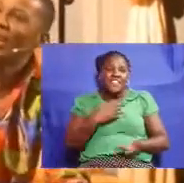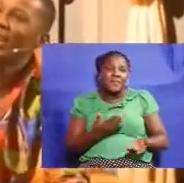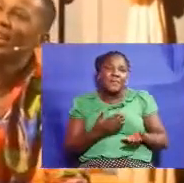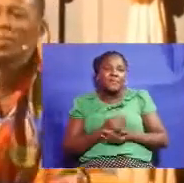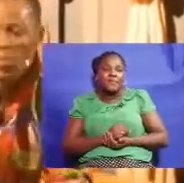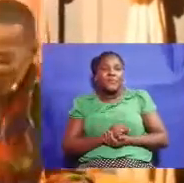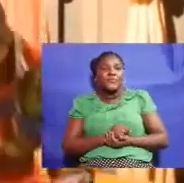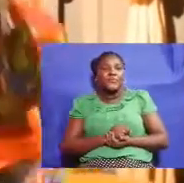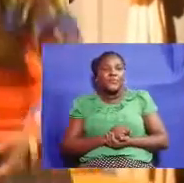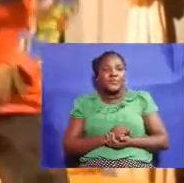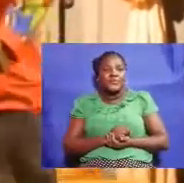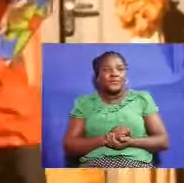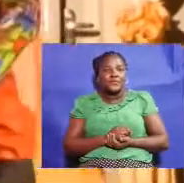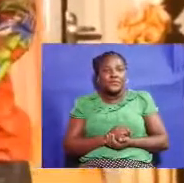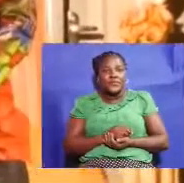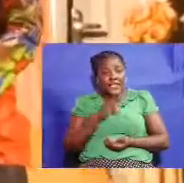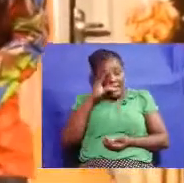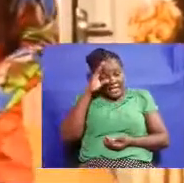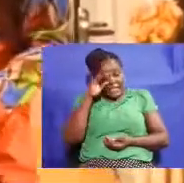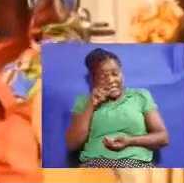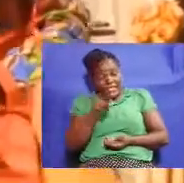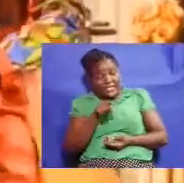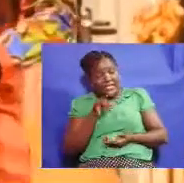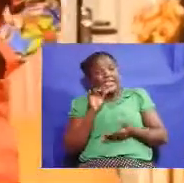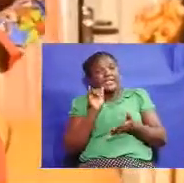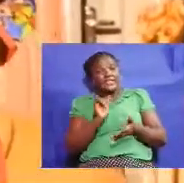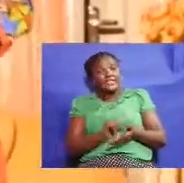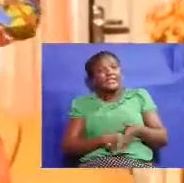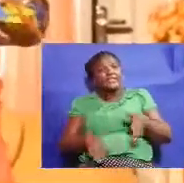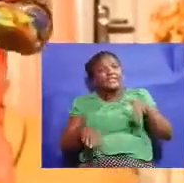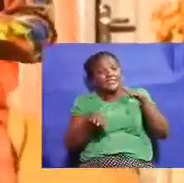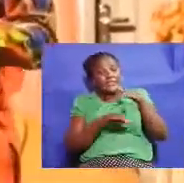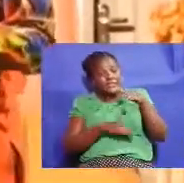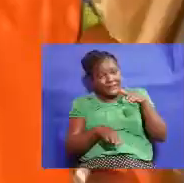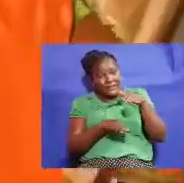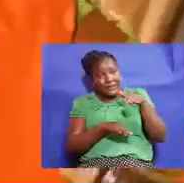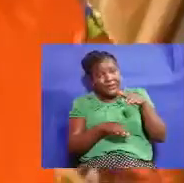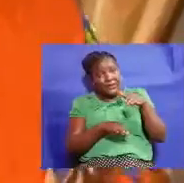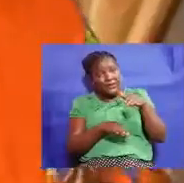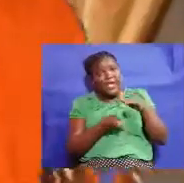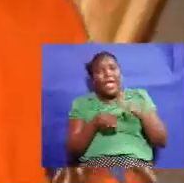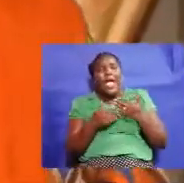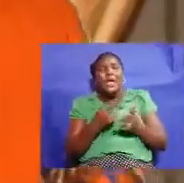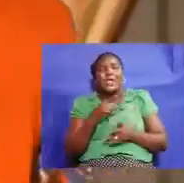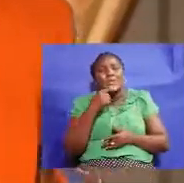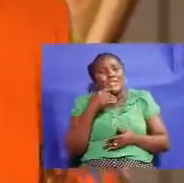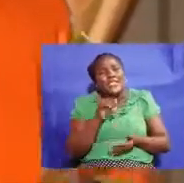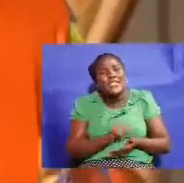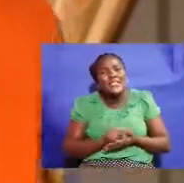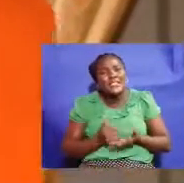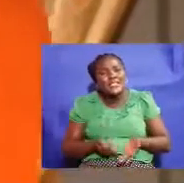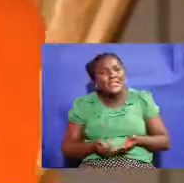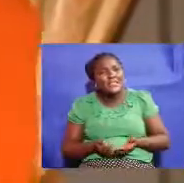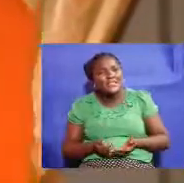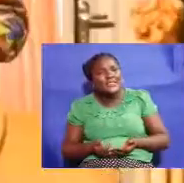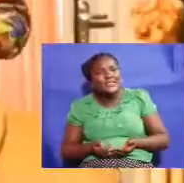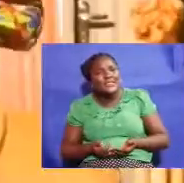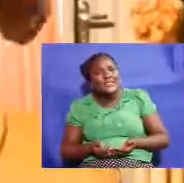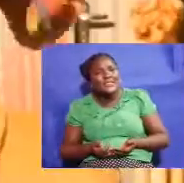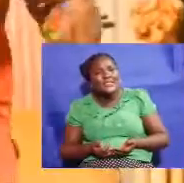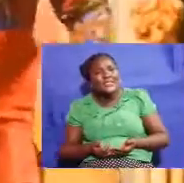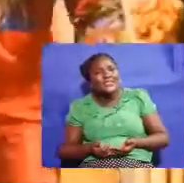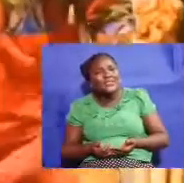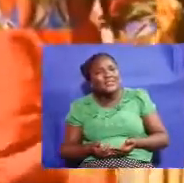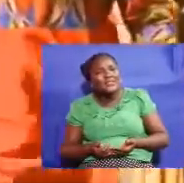How? Come on, look. Calm down, okay? Abba is naturally like that, okay? Look, calm down, it's okay.